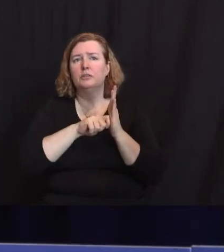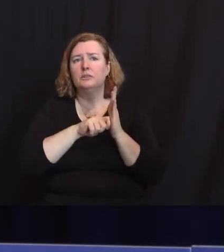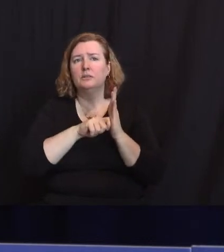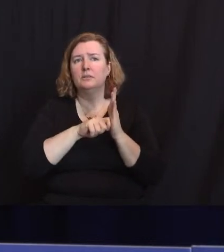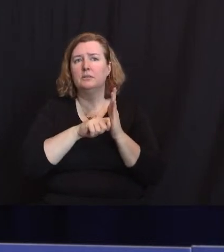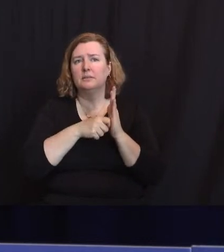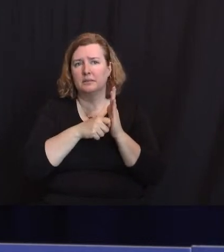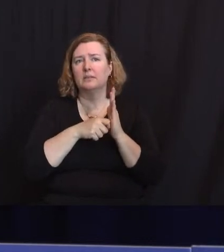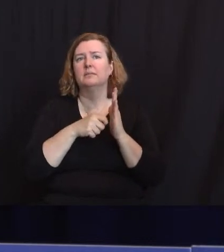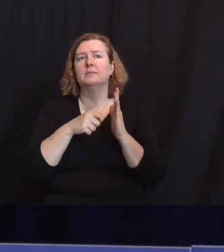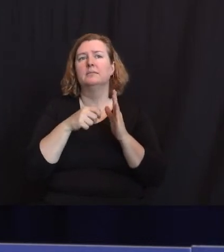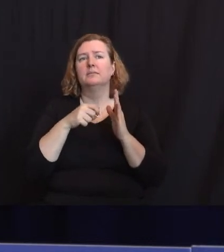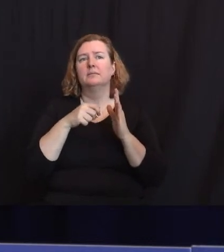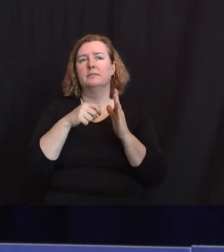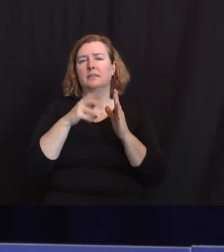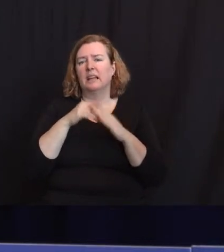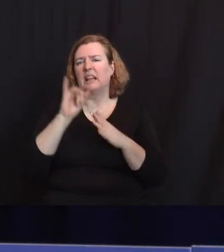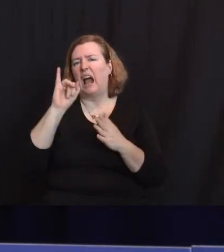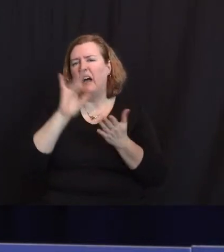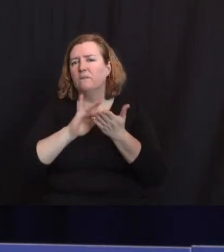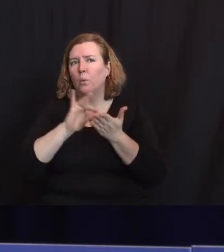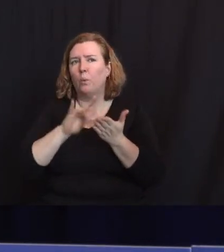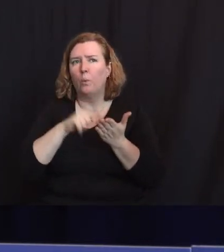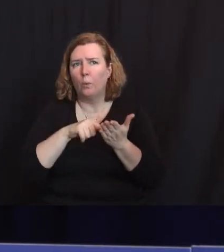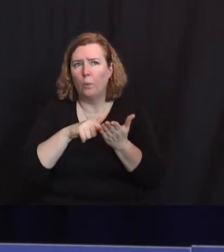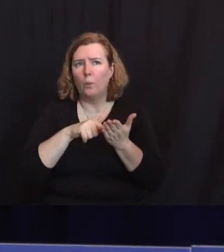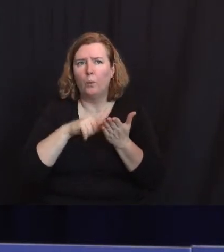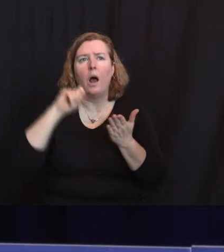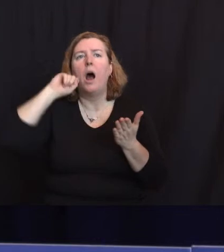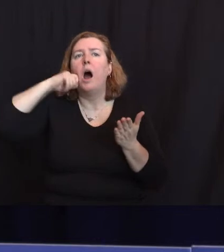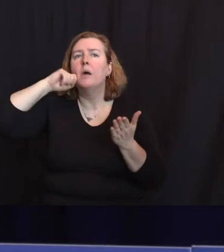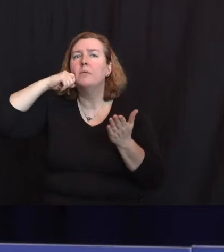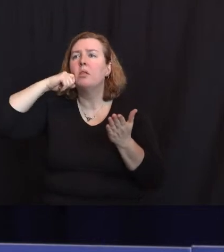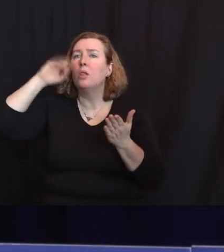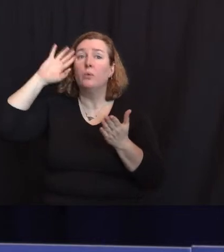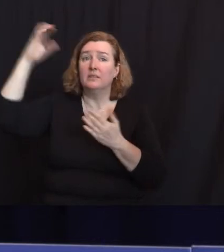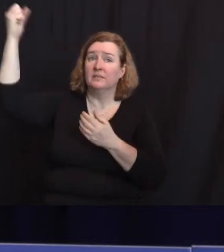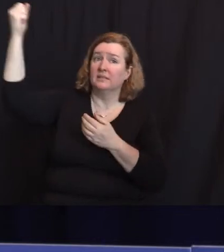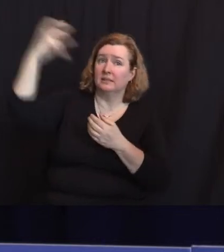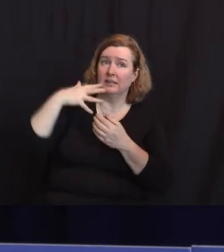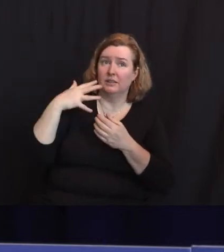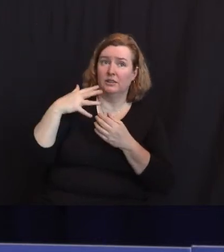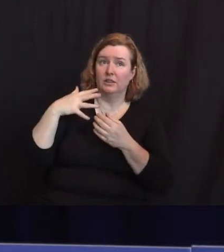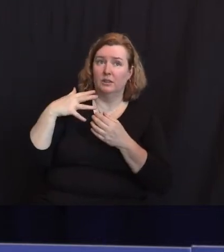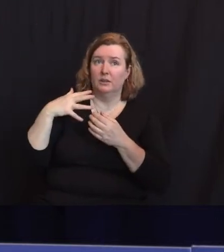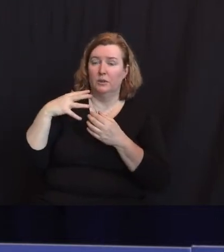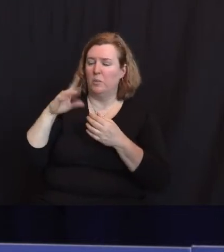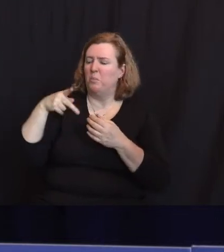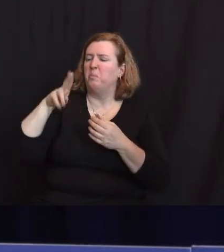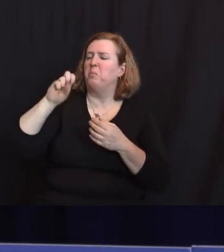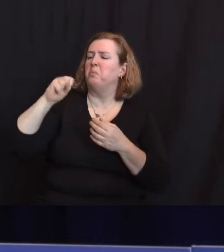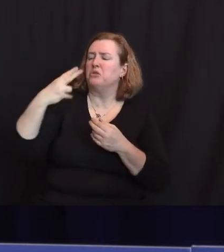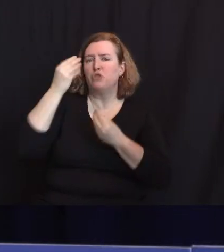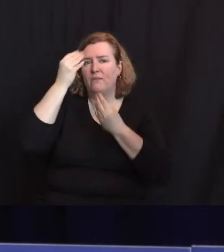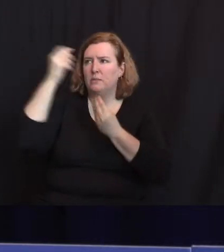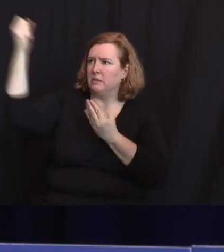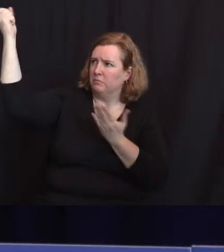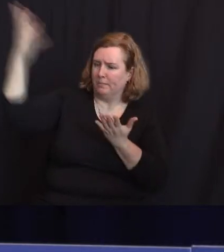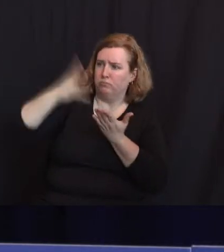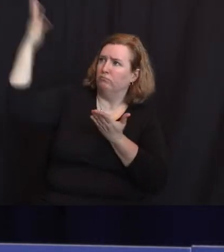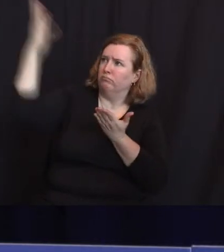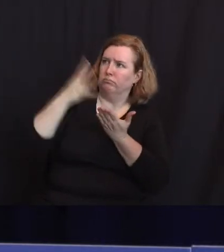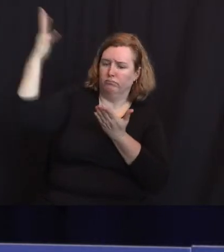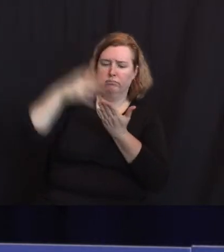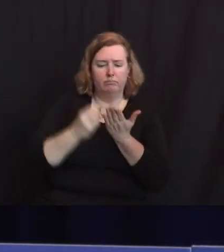Apple will be sending out push notifications to users over the next few days. More than 659,000